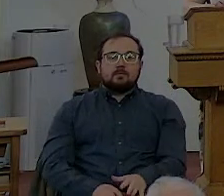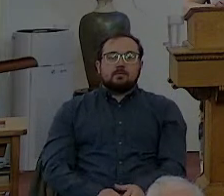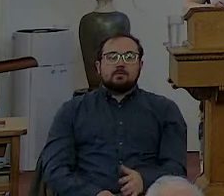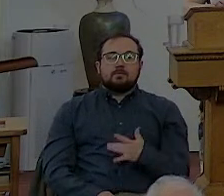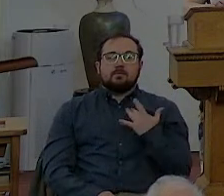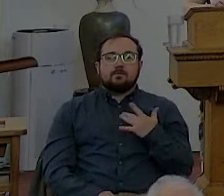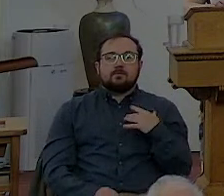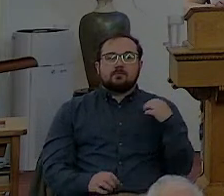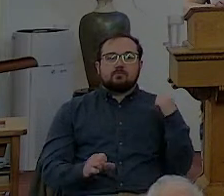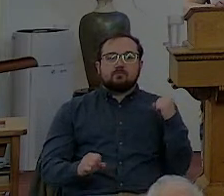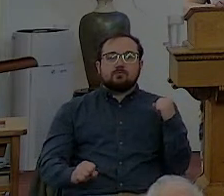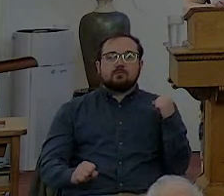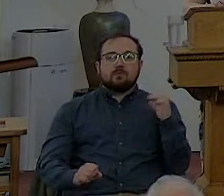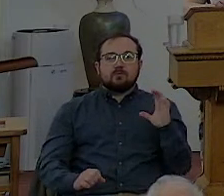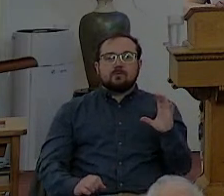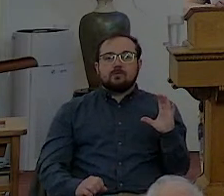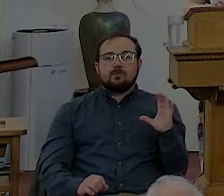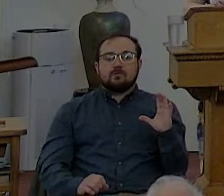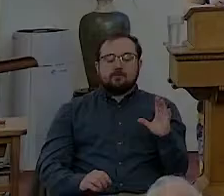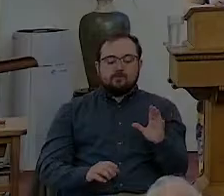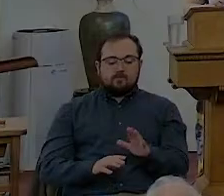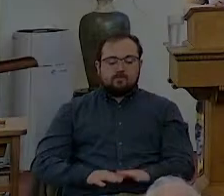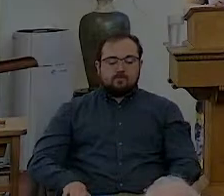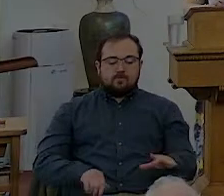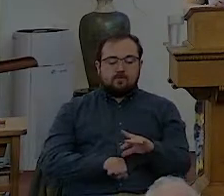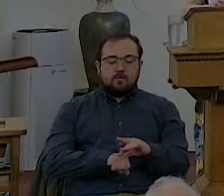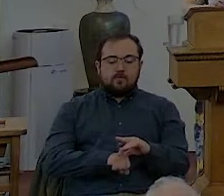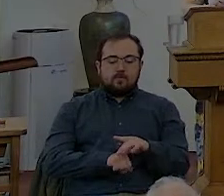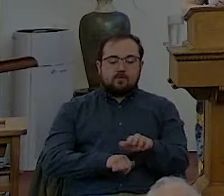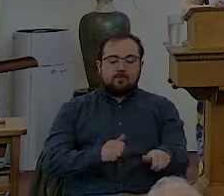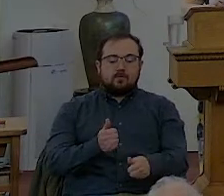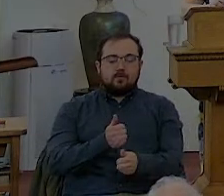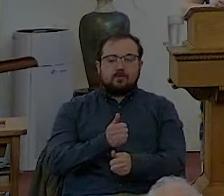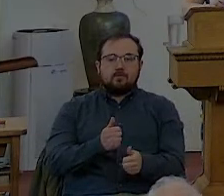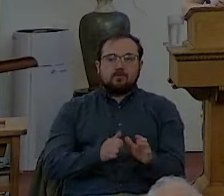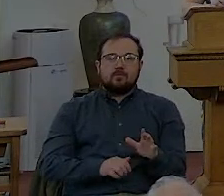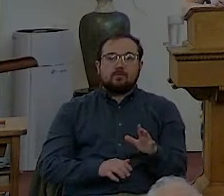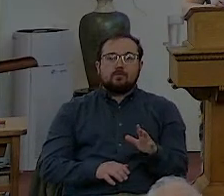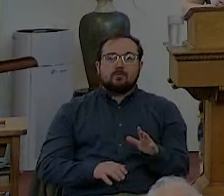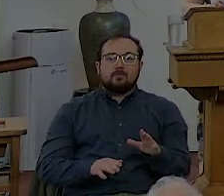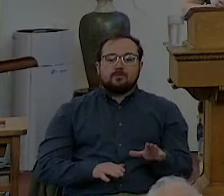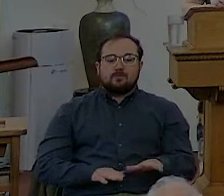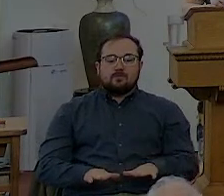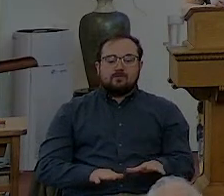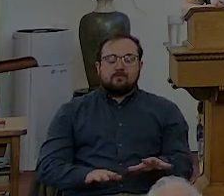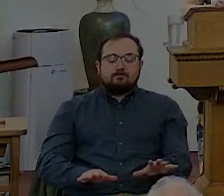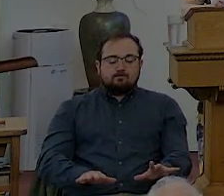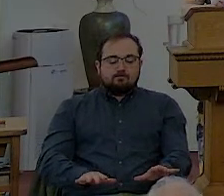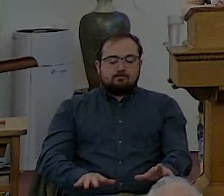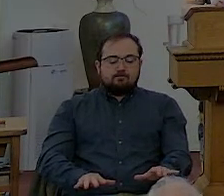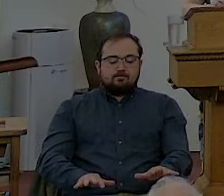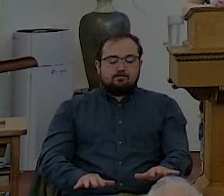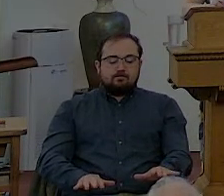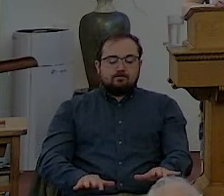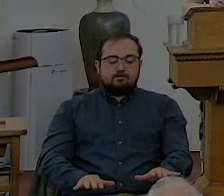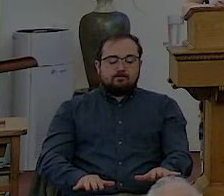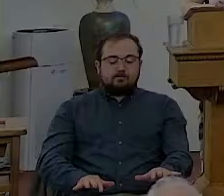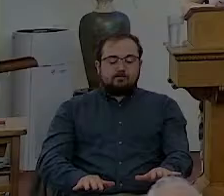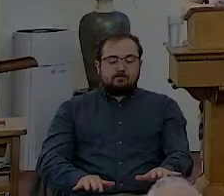feeling the strength of the earth beneath you. Wiggle your